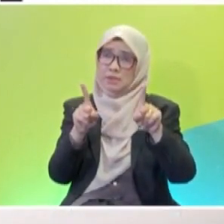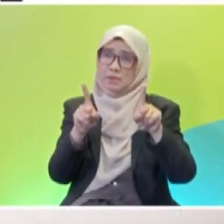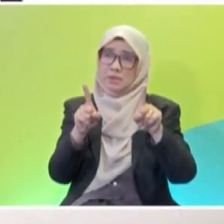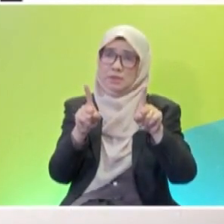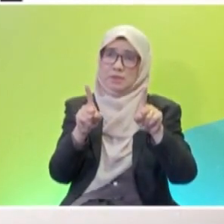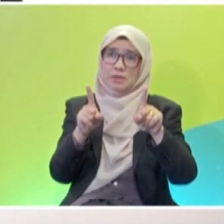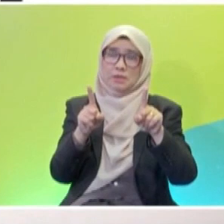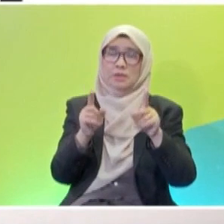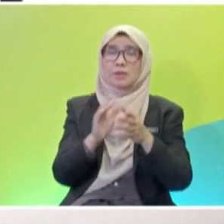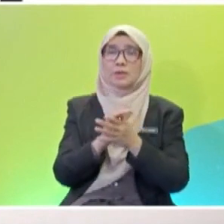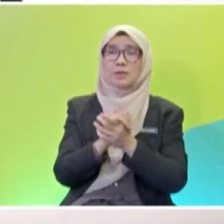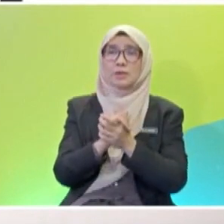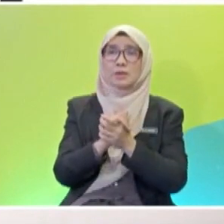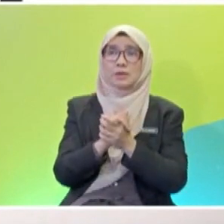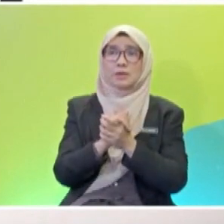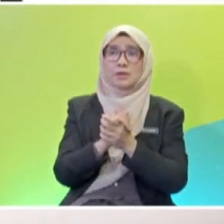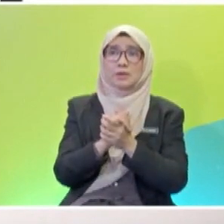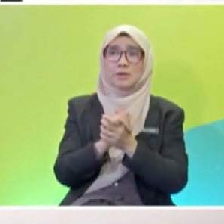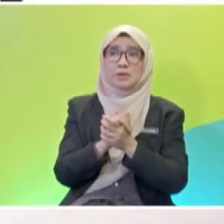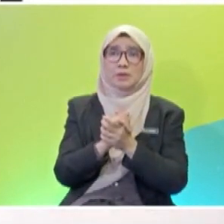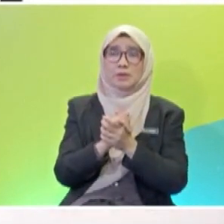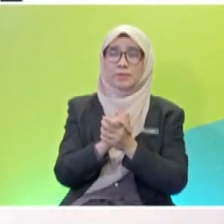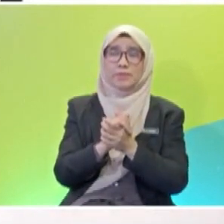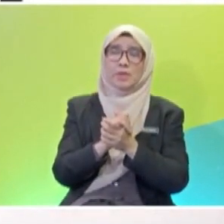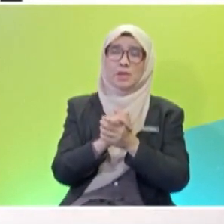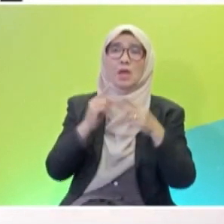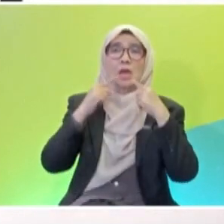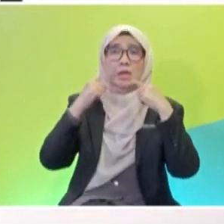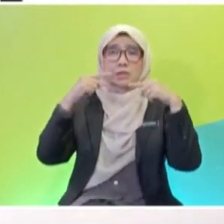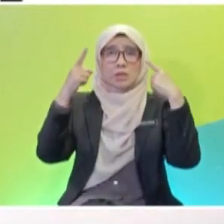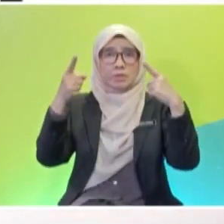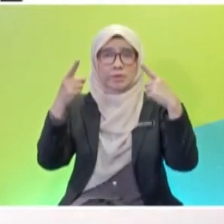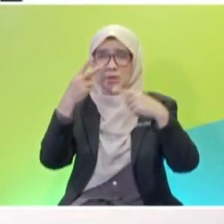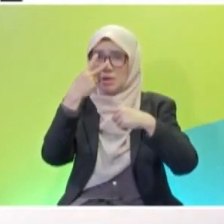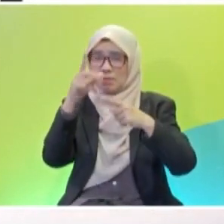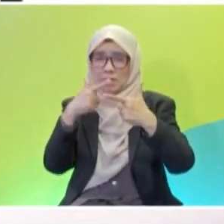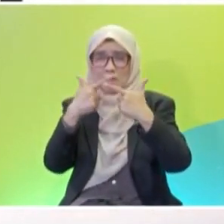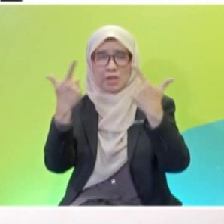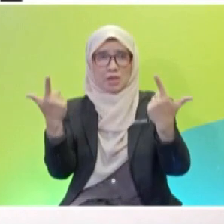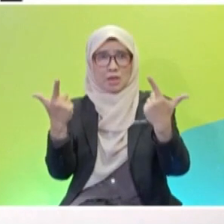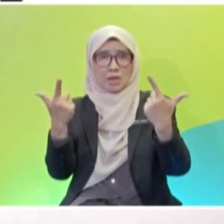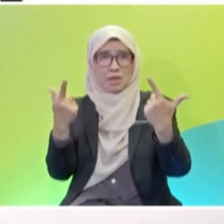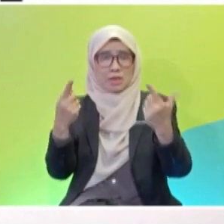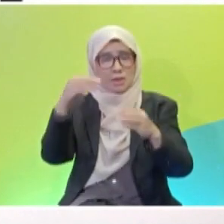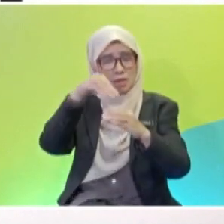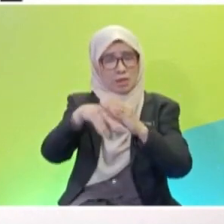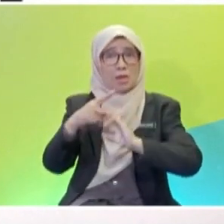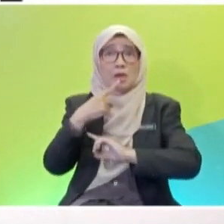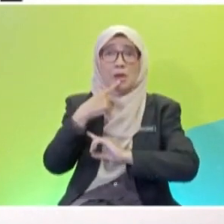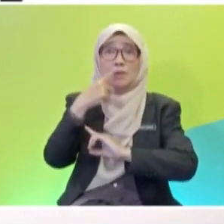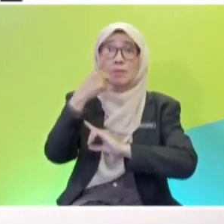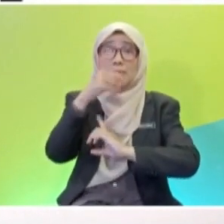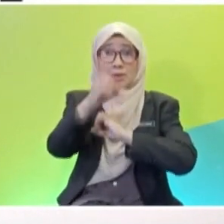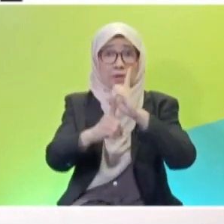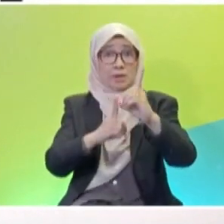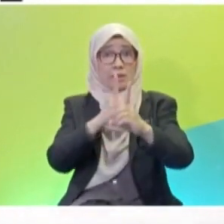maybe it is because like they look different in real life, and then in here you see they look so different, and you feel a bit